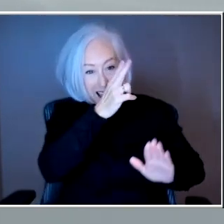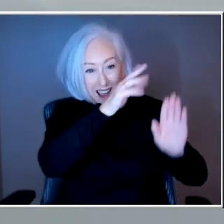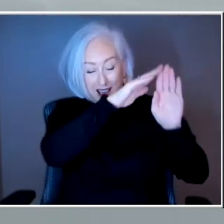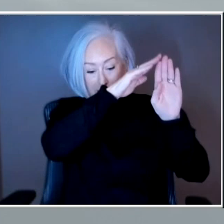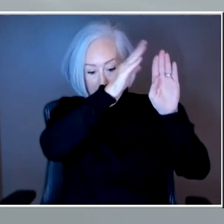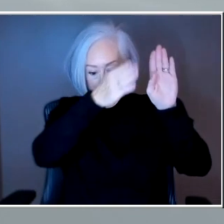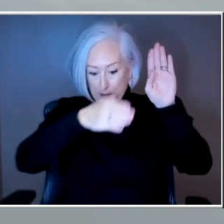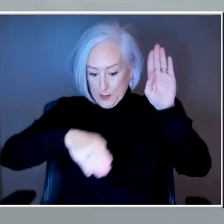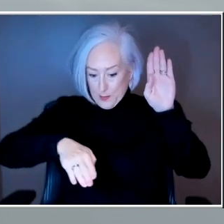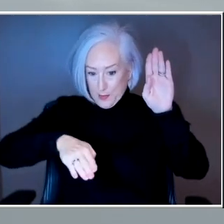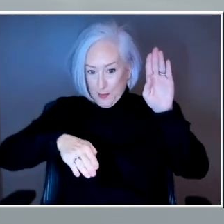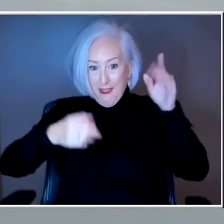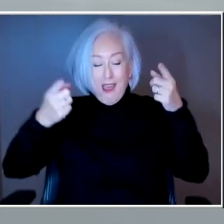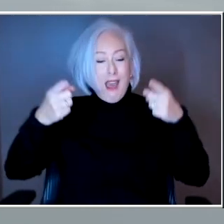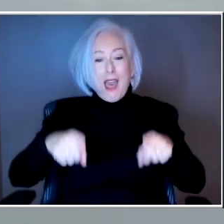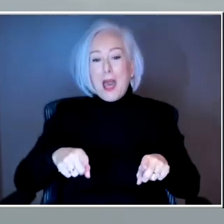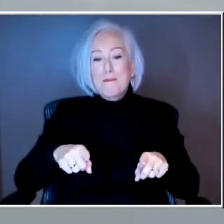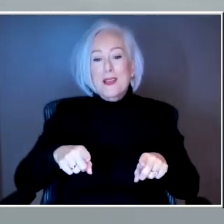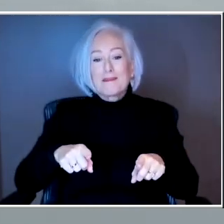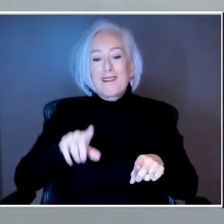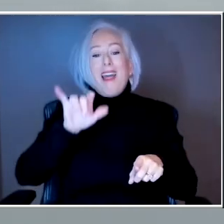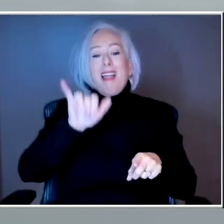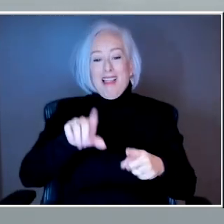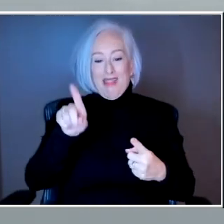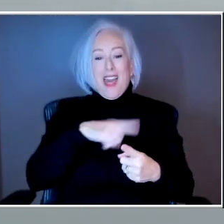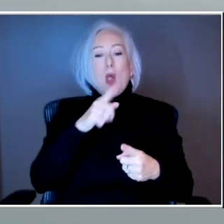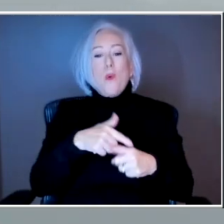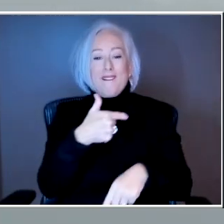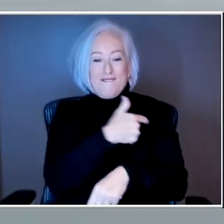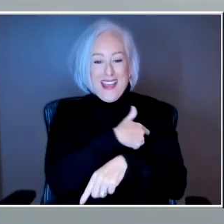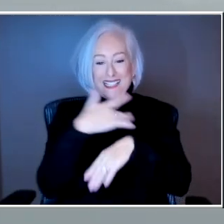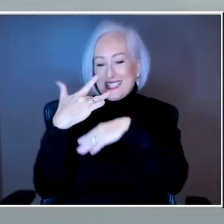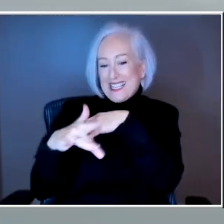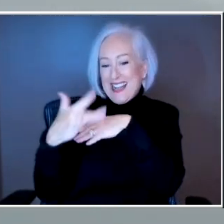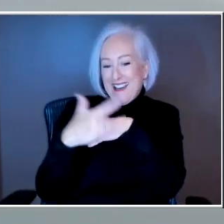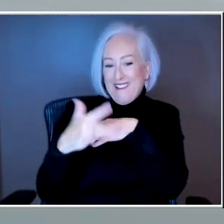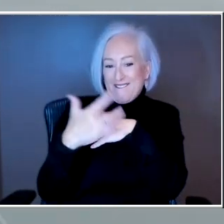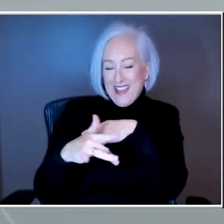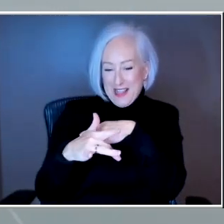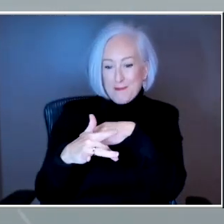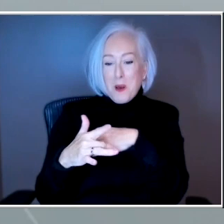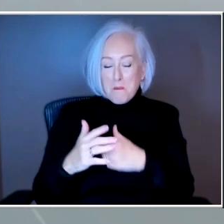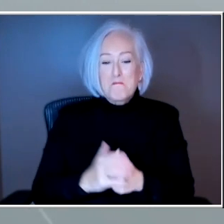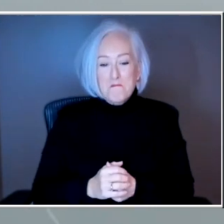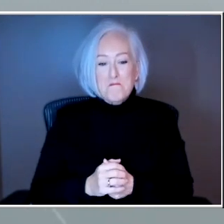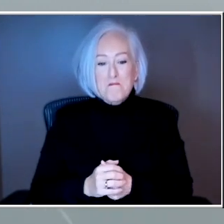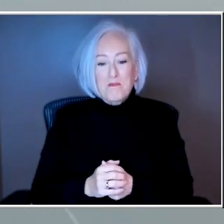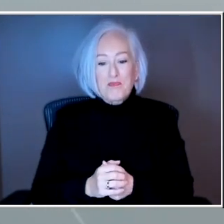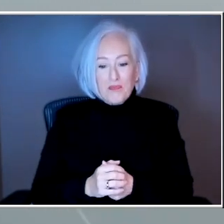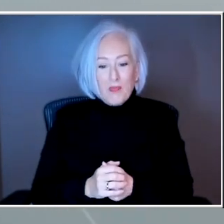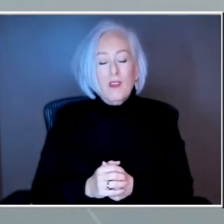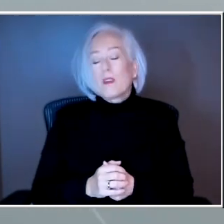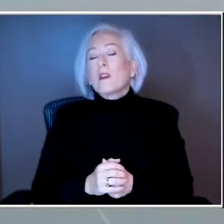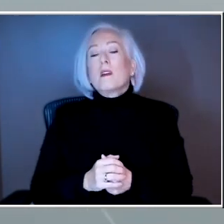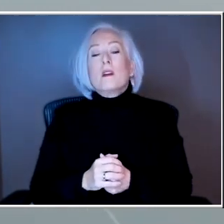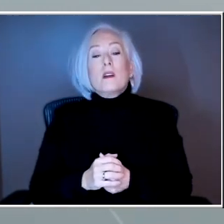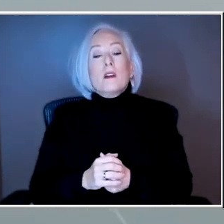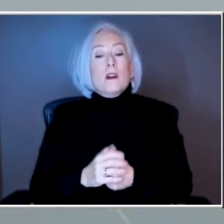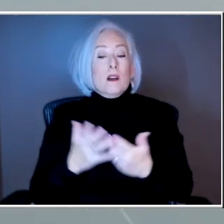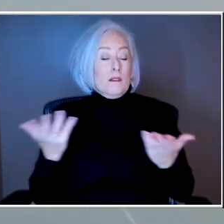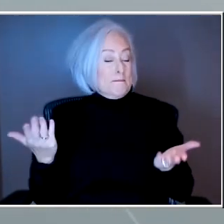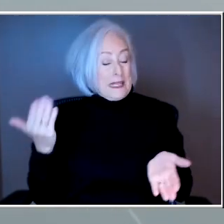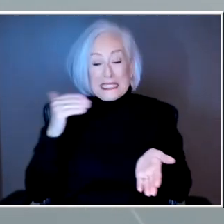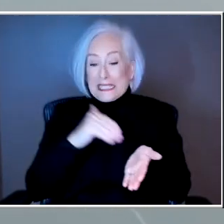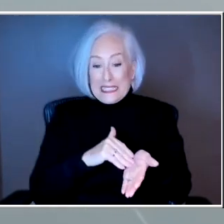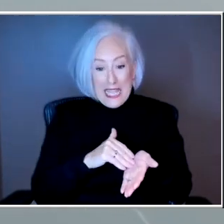and that's when the vaccine started to become available and those vaccine programs were instituted. So again,